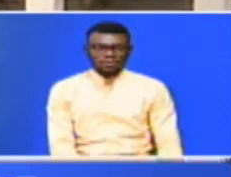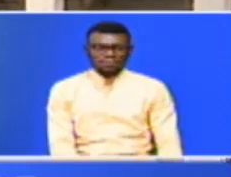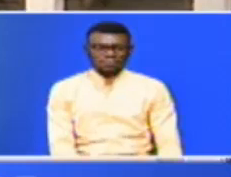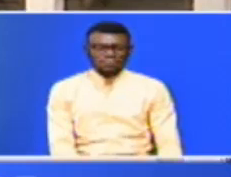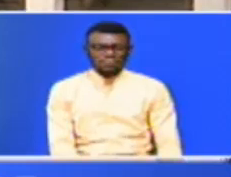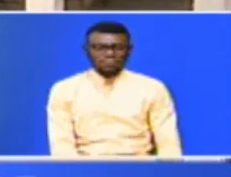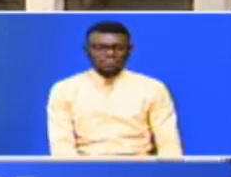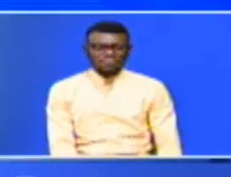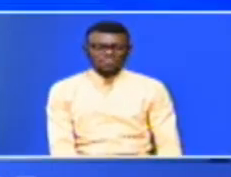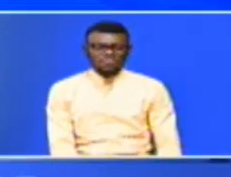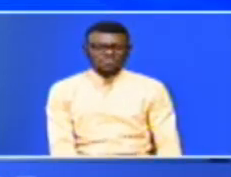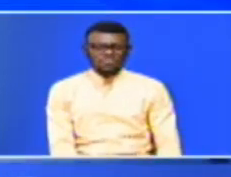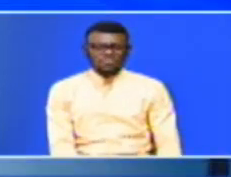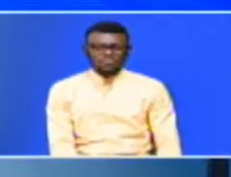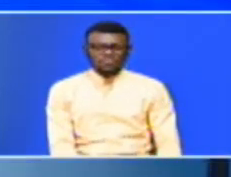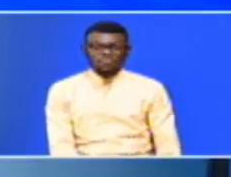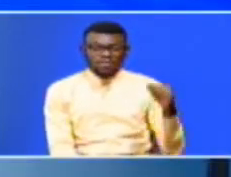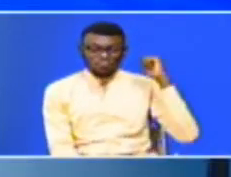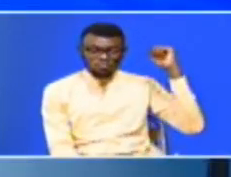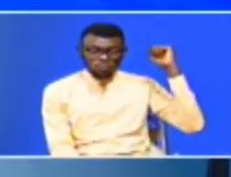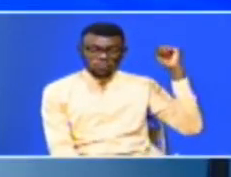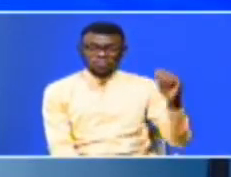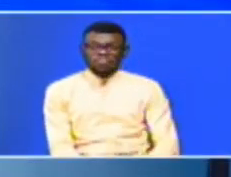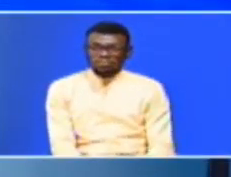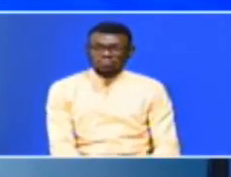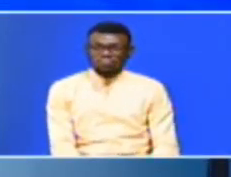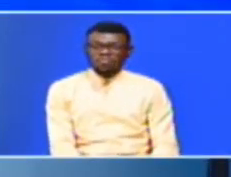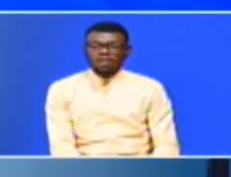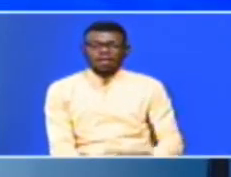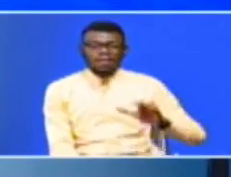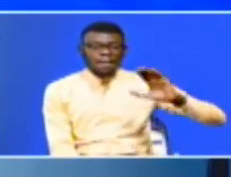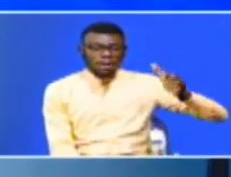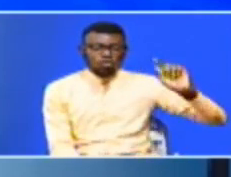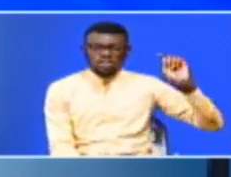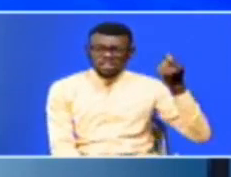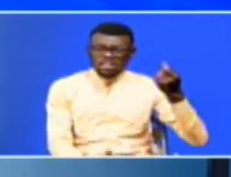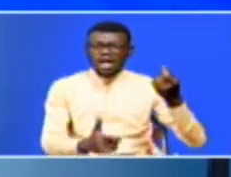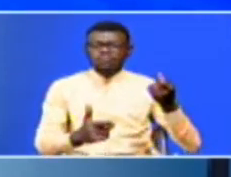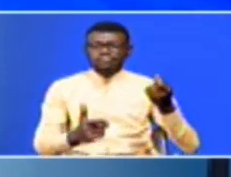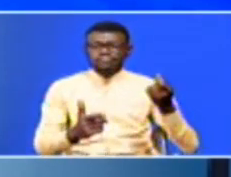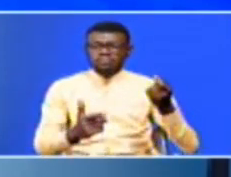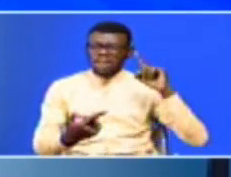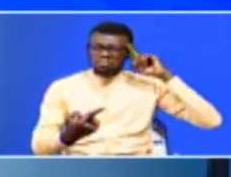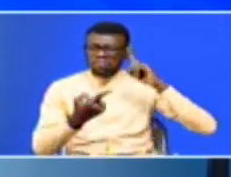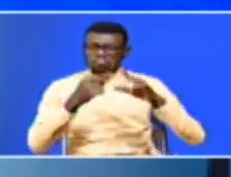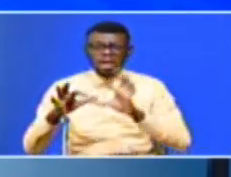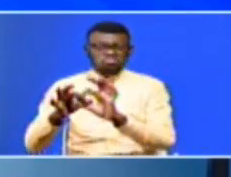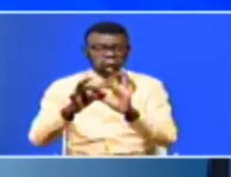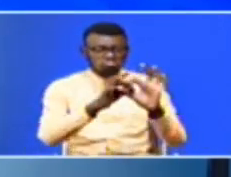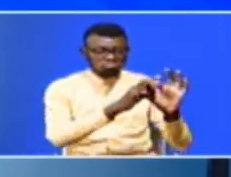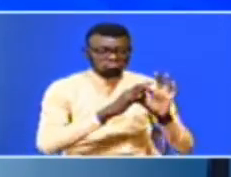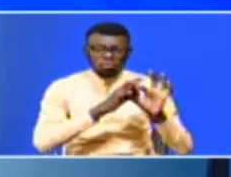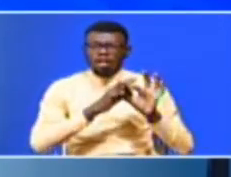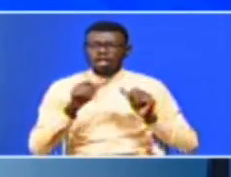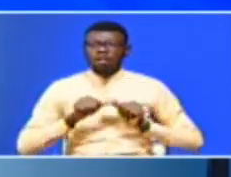Machakos County. To politics now, the quest to unite the Mount Kenya region under one political umbrella is gaining